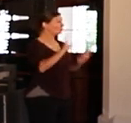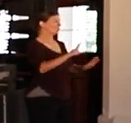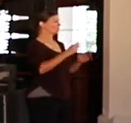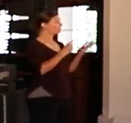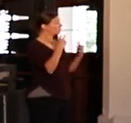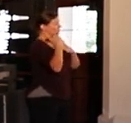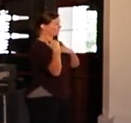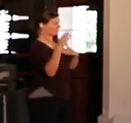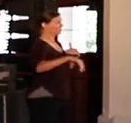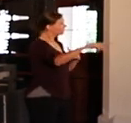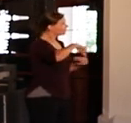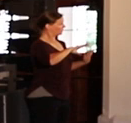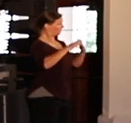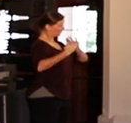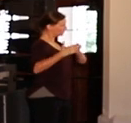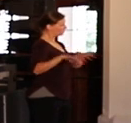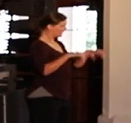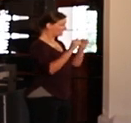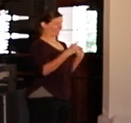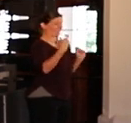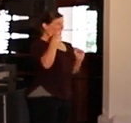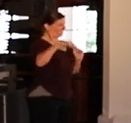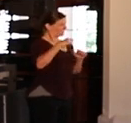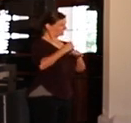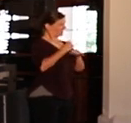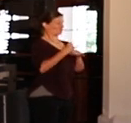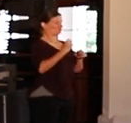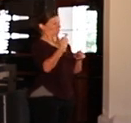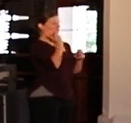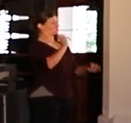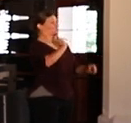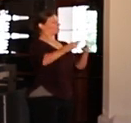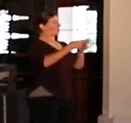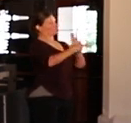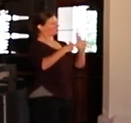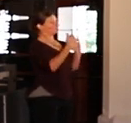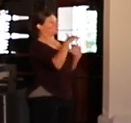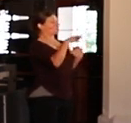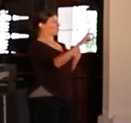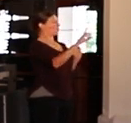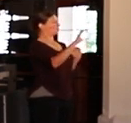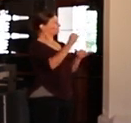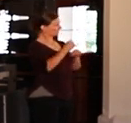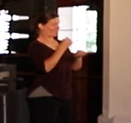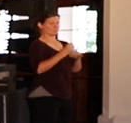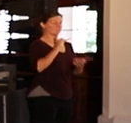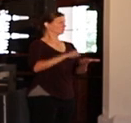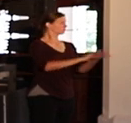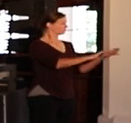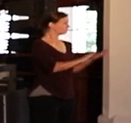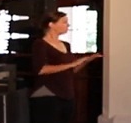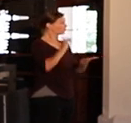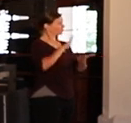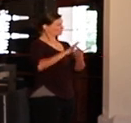takes, and we're delighted that the campus was just named a gold campus for STAR. So again, if we could give the campus a round of